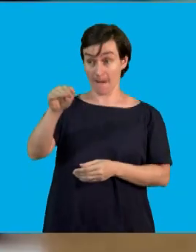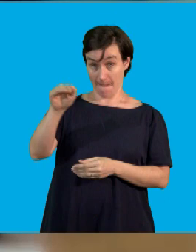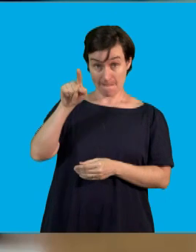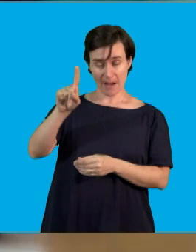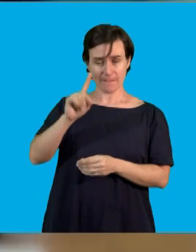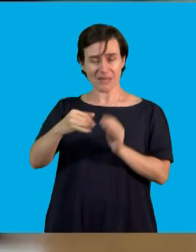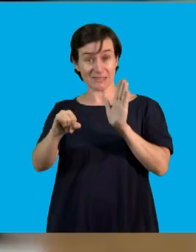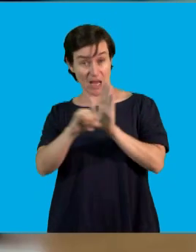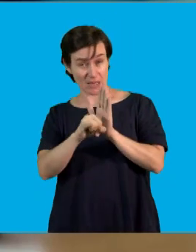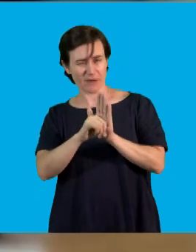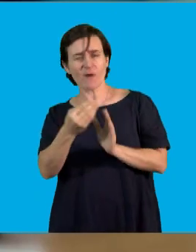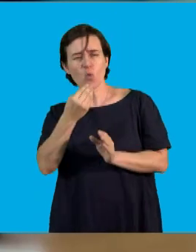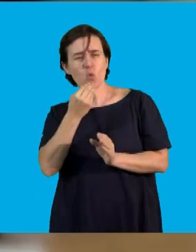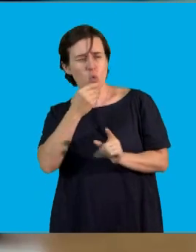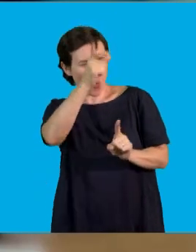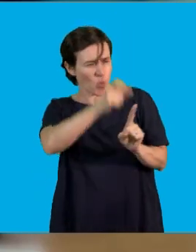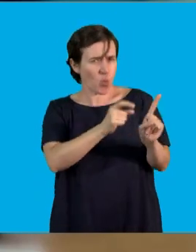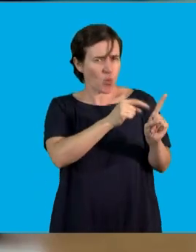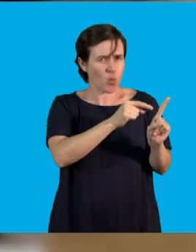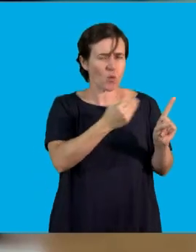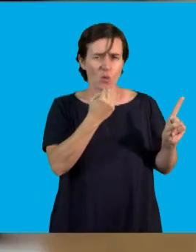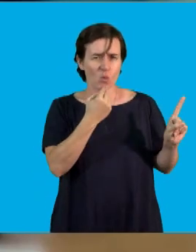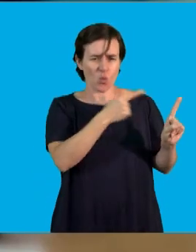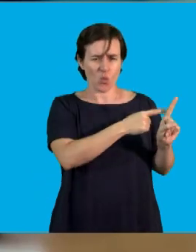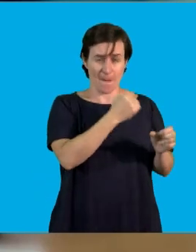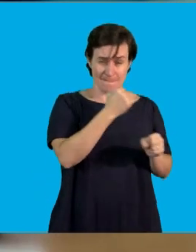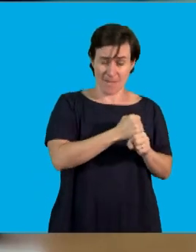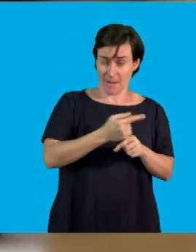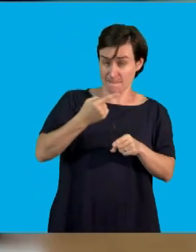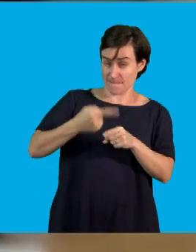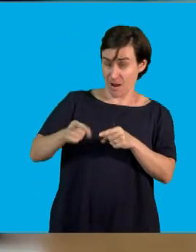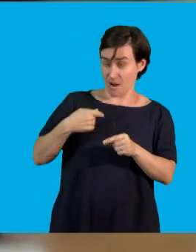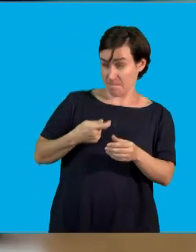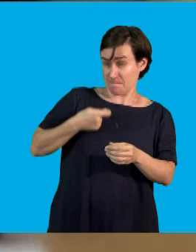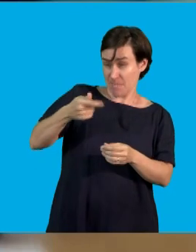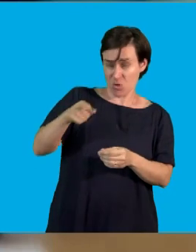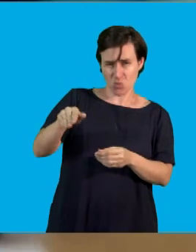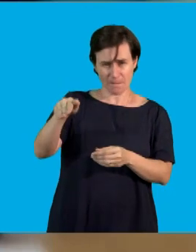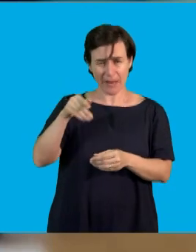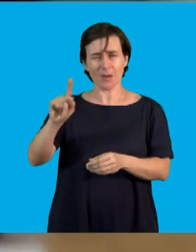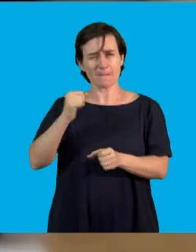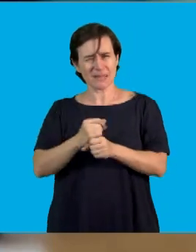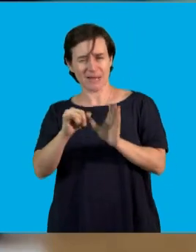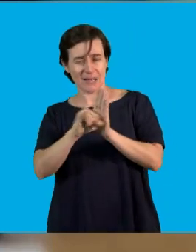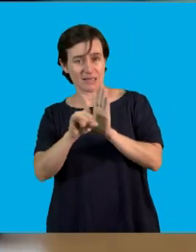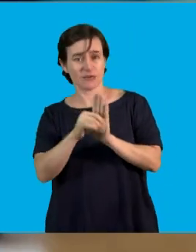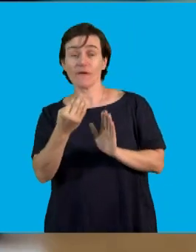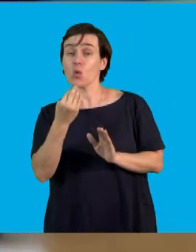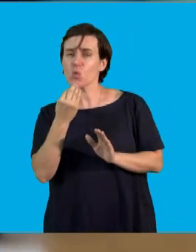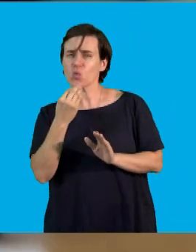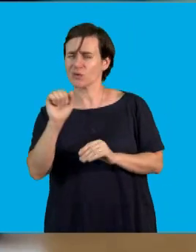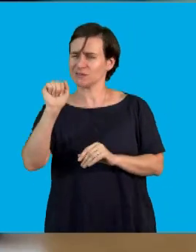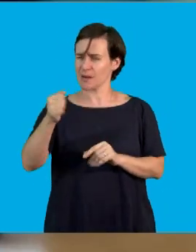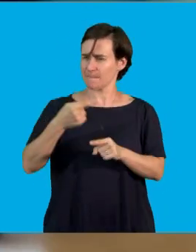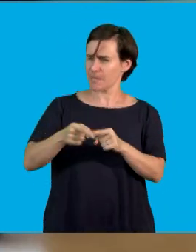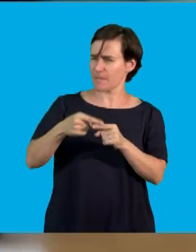the customer or the person who has made the payment and to track the payment history.